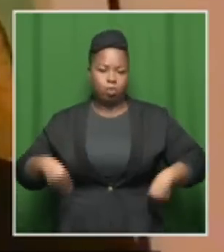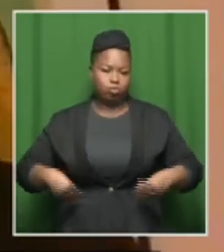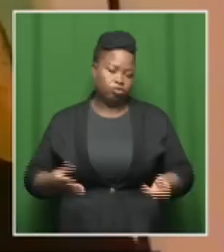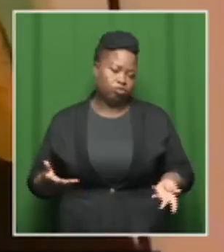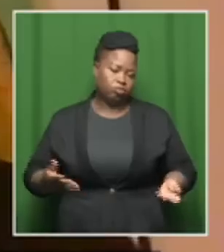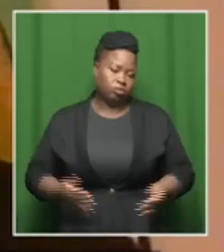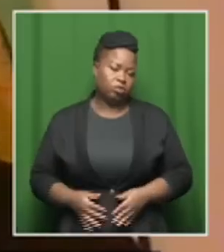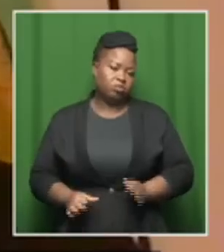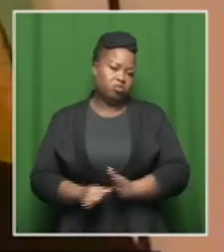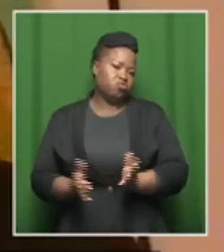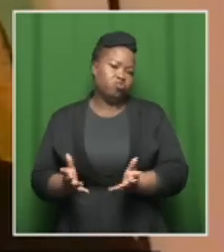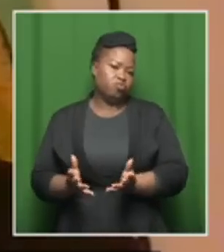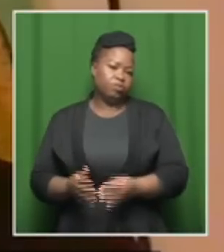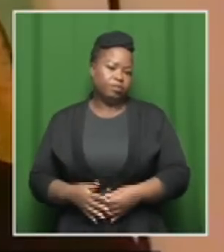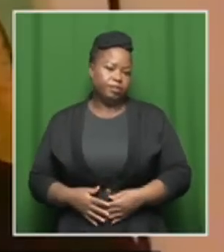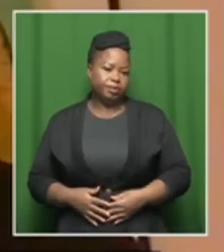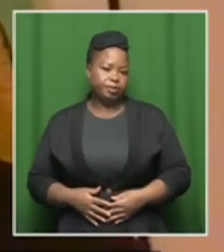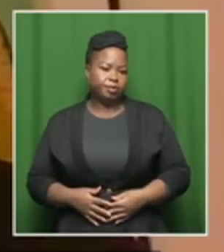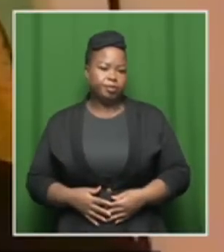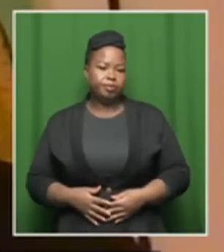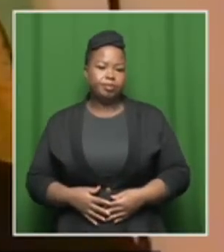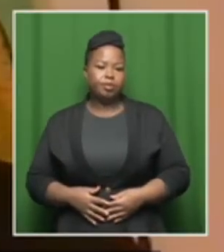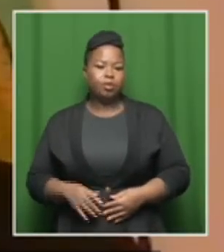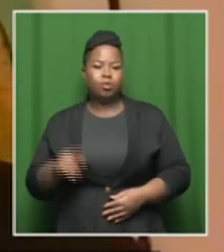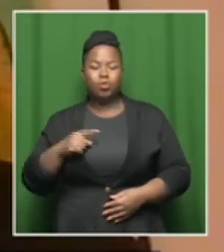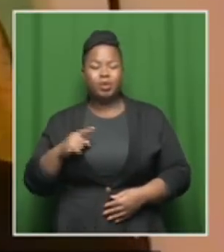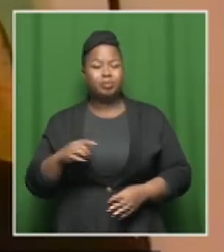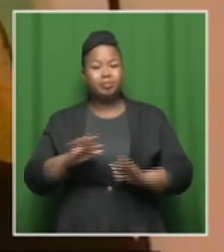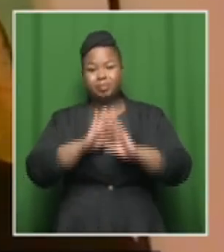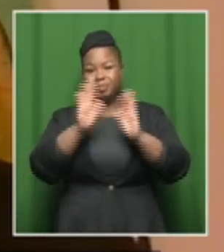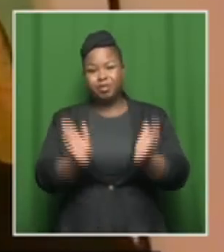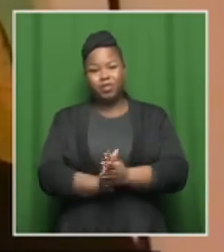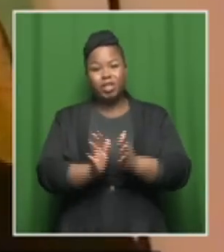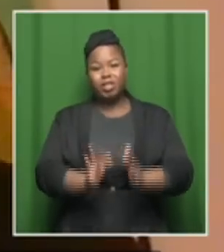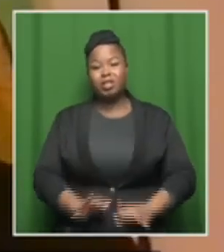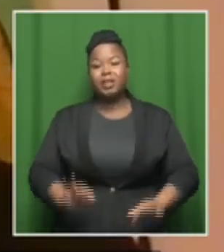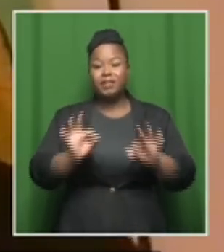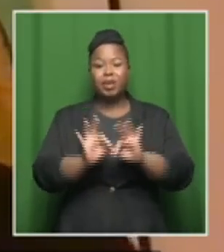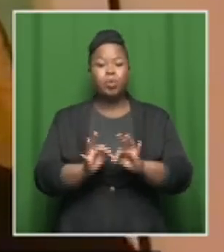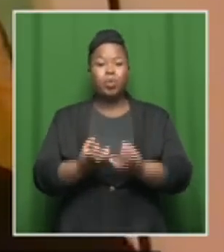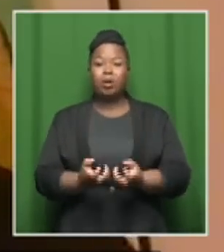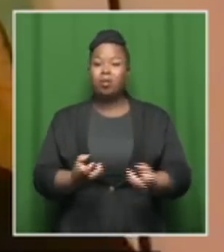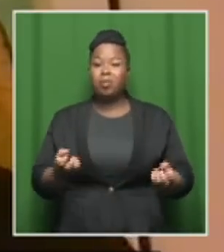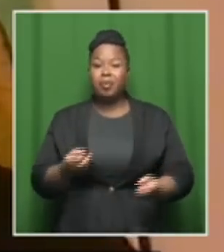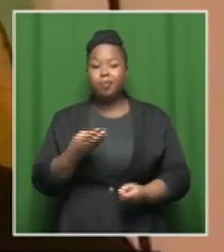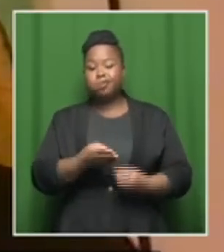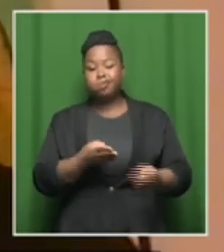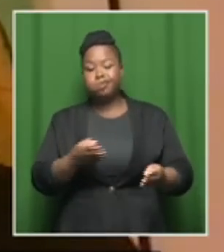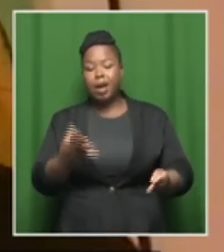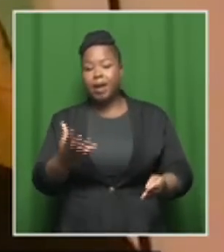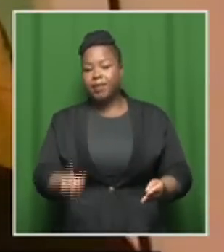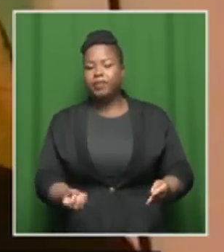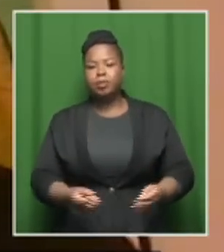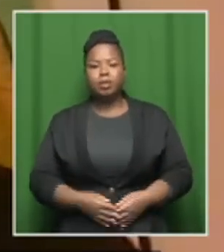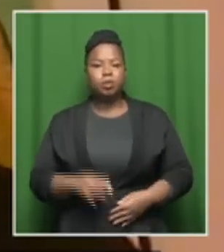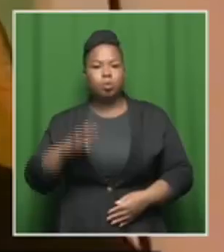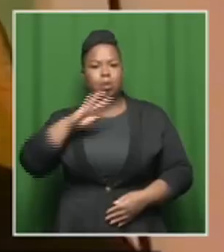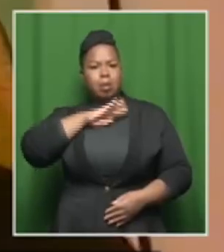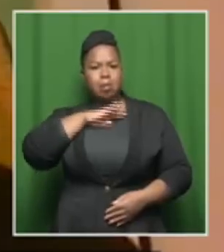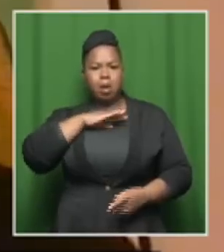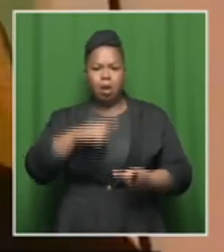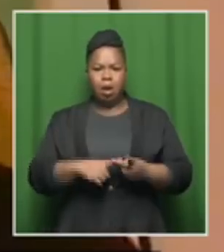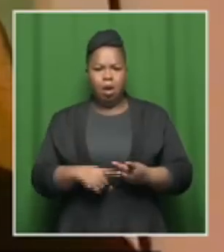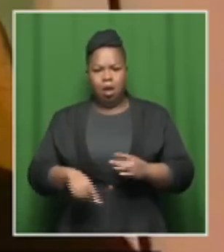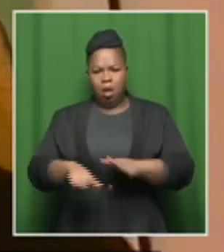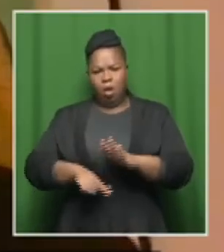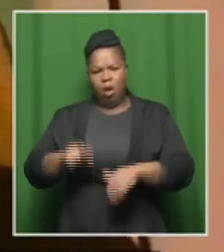point, that in all the precious metals being present in that area, the rebel groups and the local population and